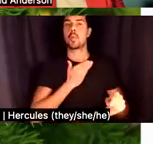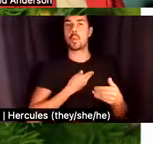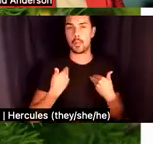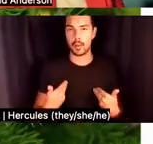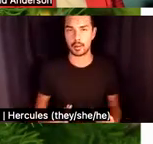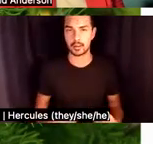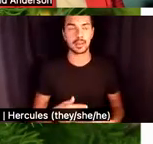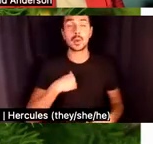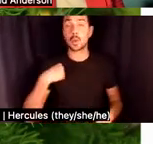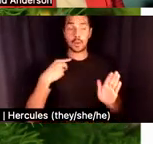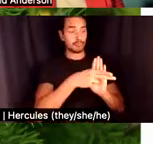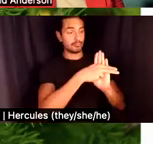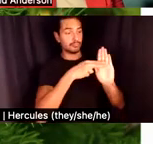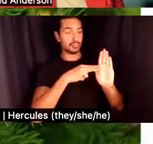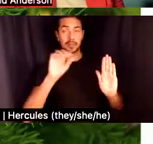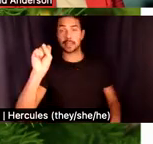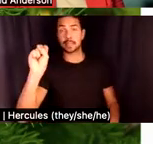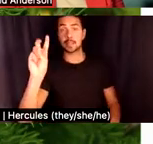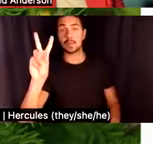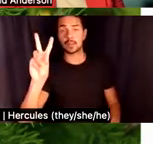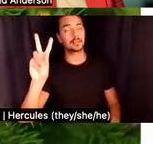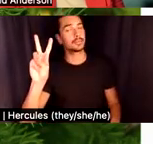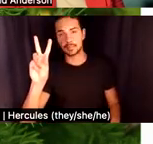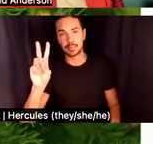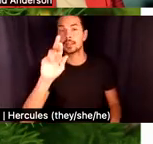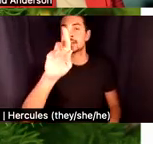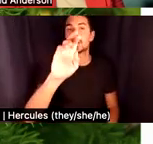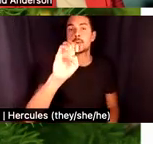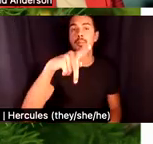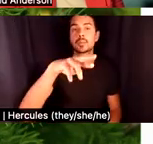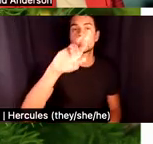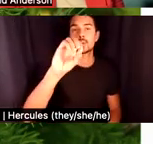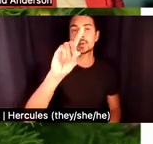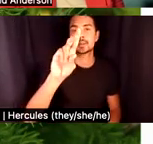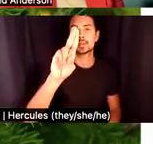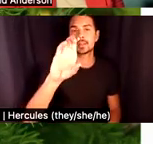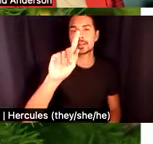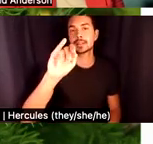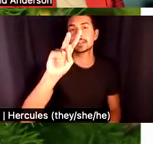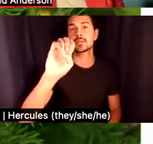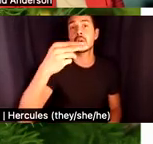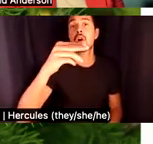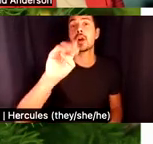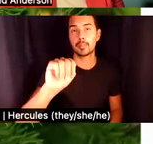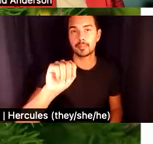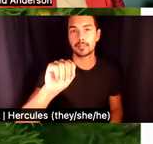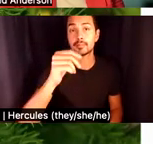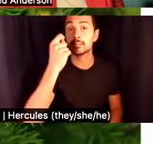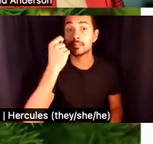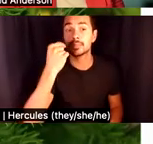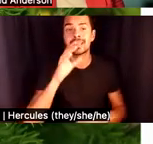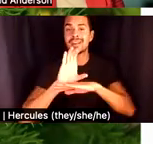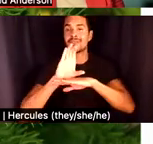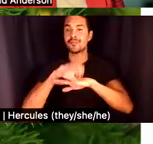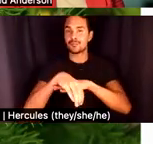as sexual violence. It's reproductive harm that has been done to us with forced sterilization. I will name once